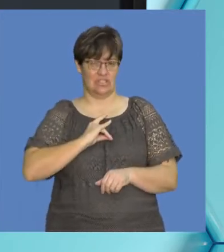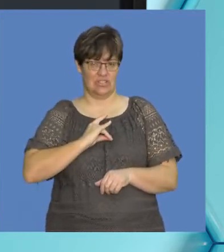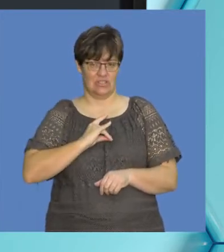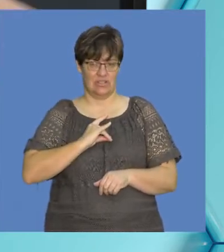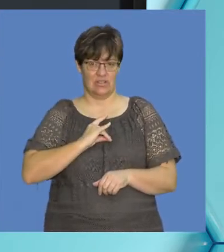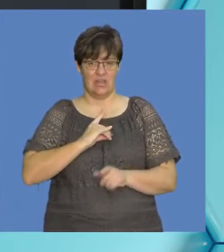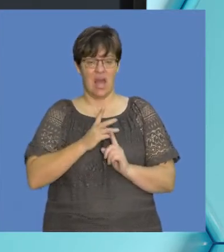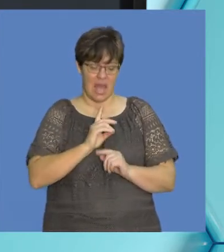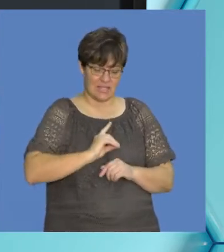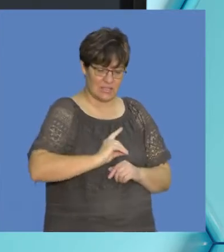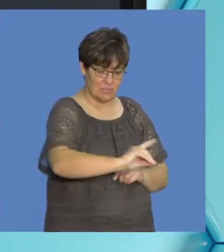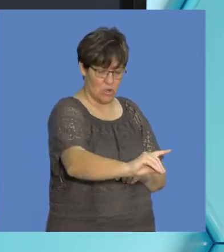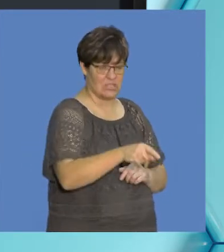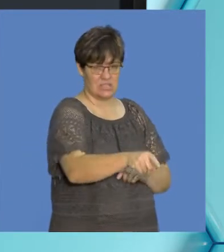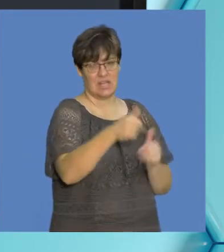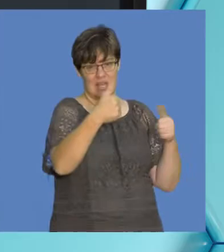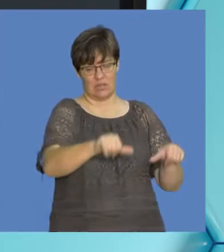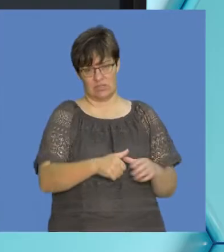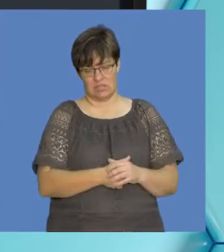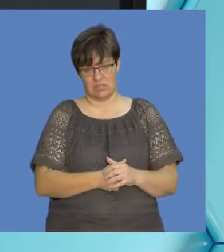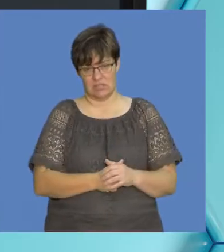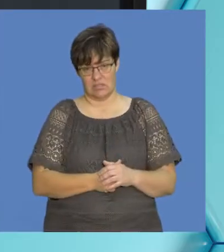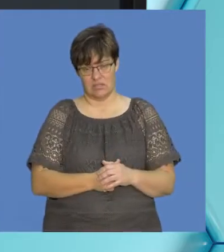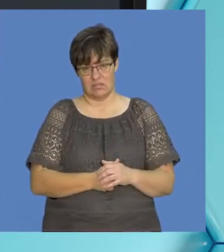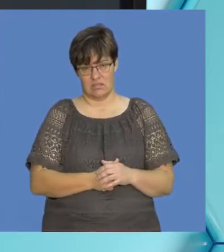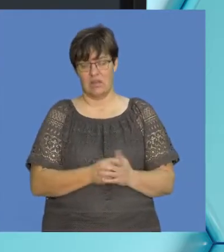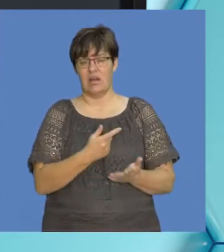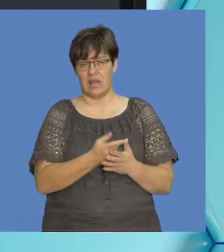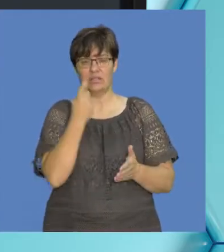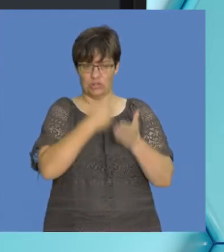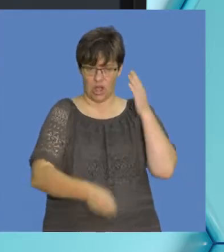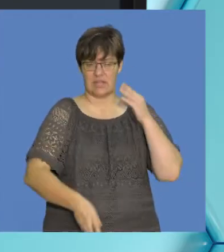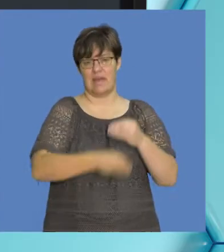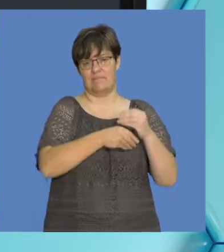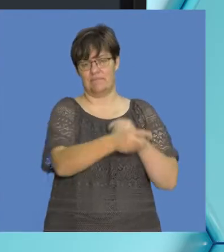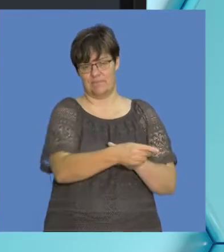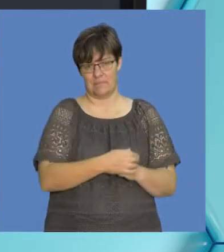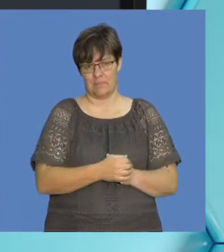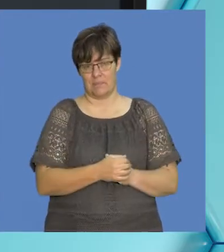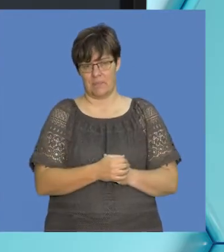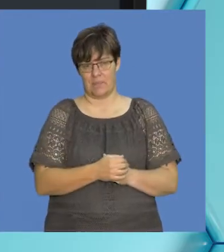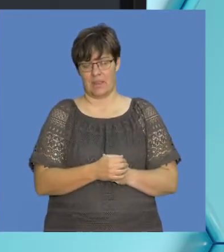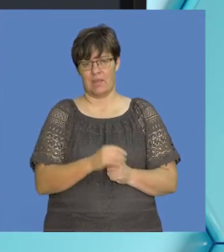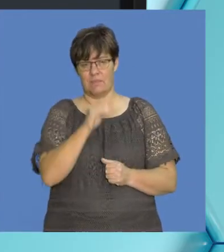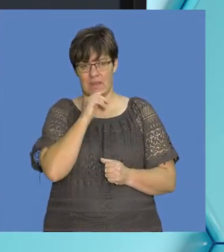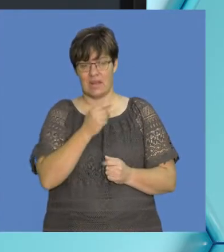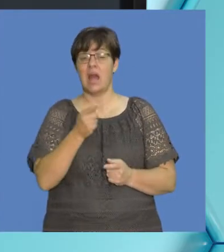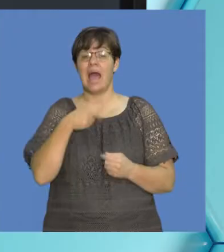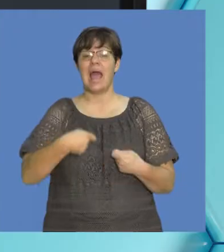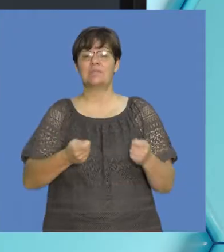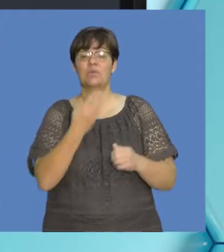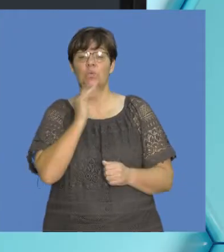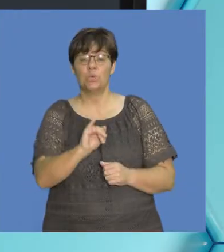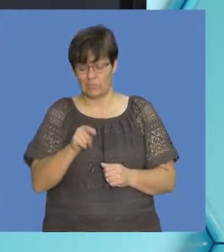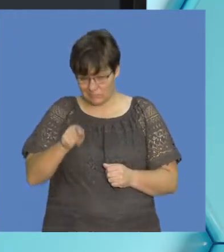then go and deposit the cash into your account, because obviously there's a charge involved there, which is going to be an expense to the